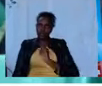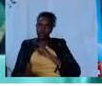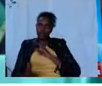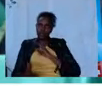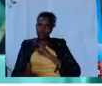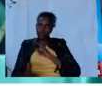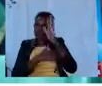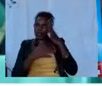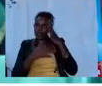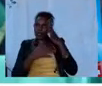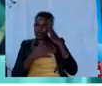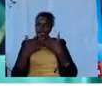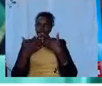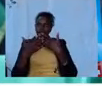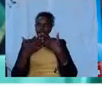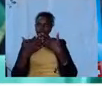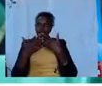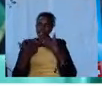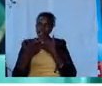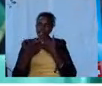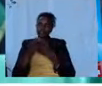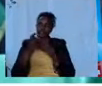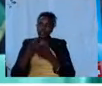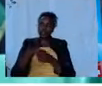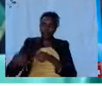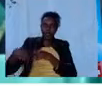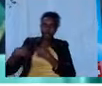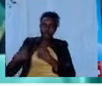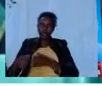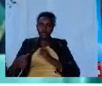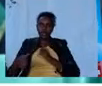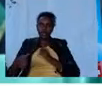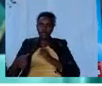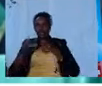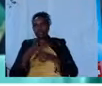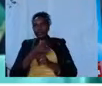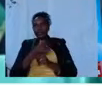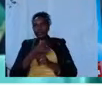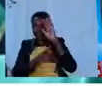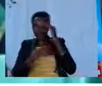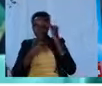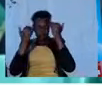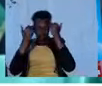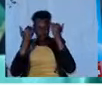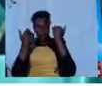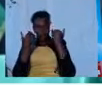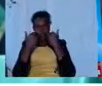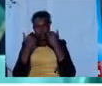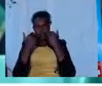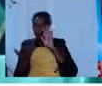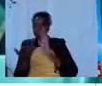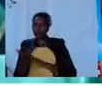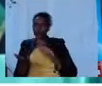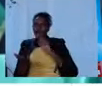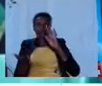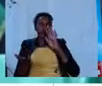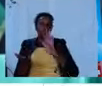Hallelujah. I will enter His gate with thanksgiving in my heart. I will enter His court